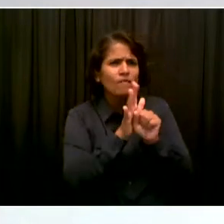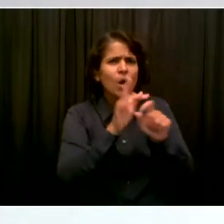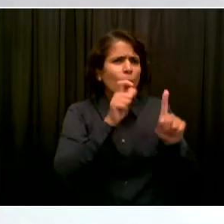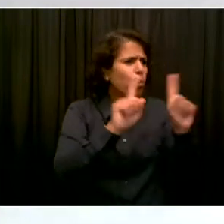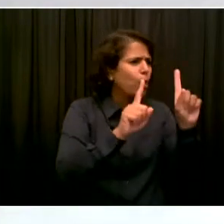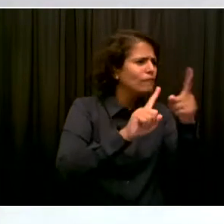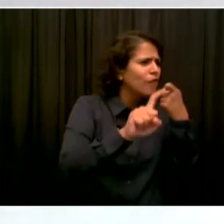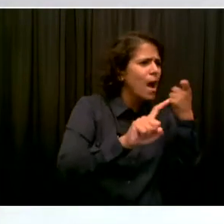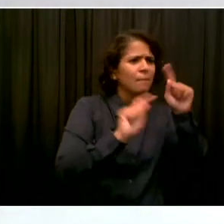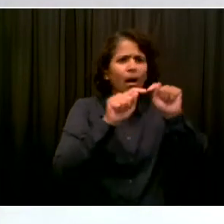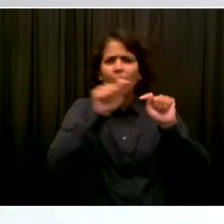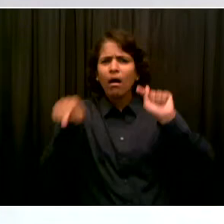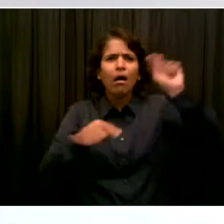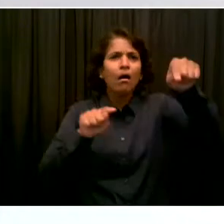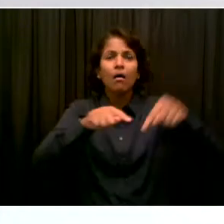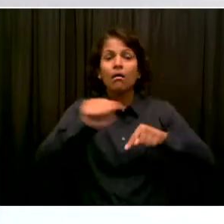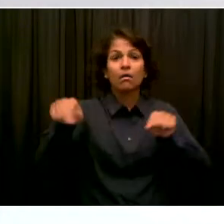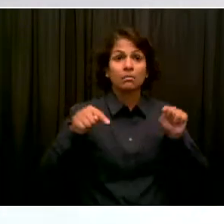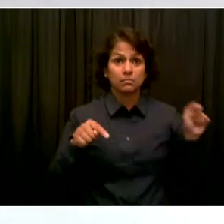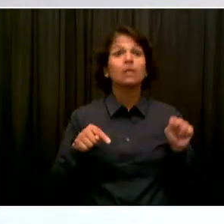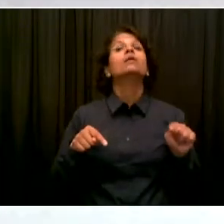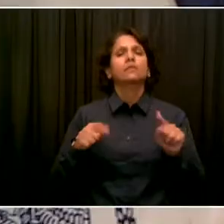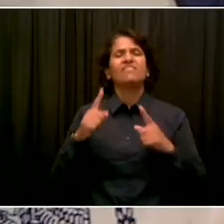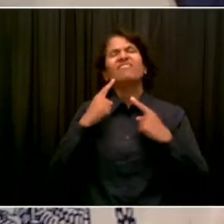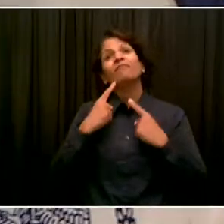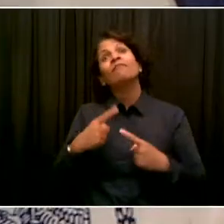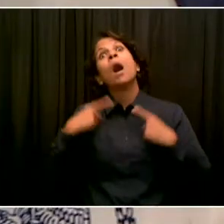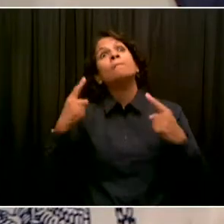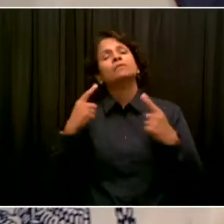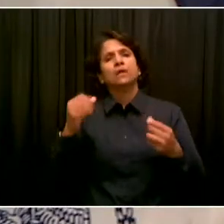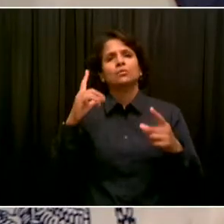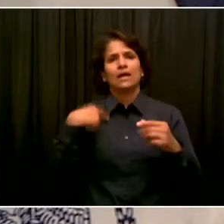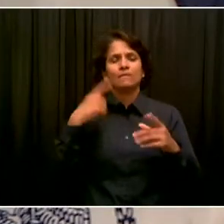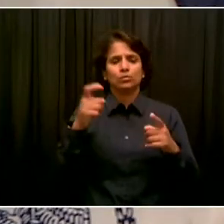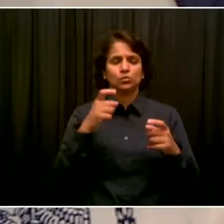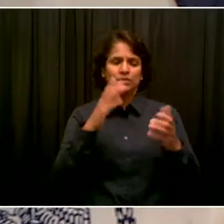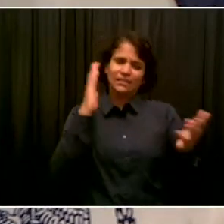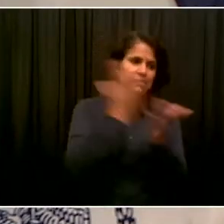further transmission of COVID. Thank you, sir. Thank you.